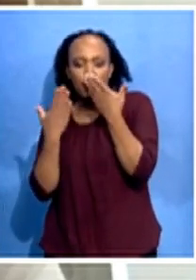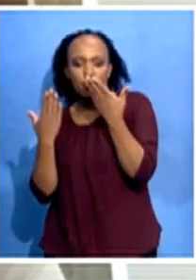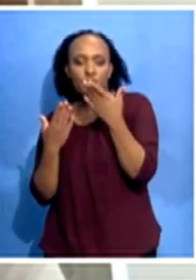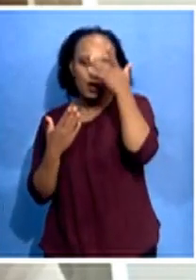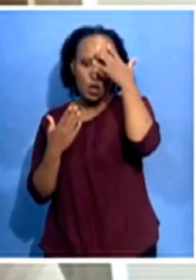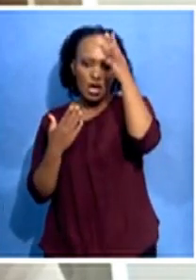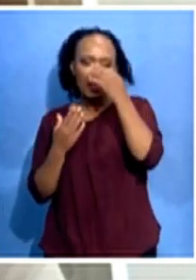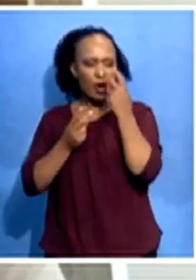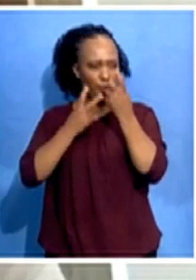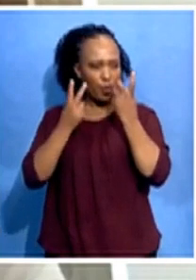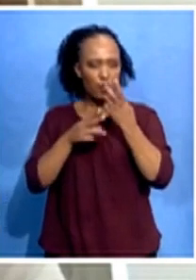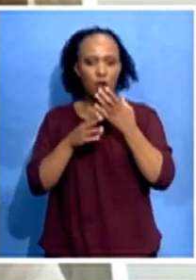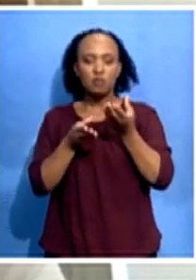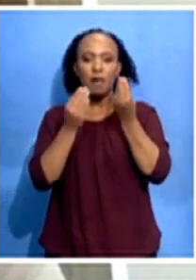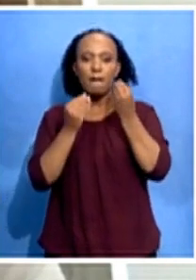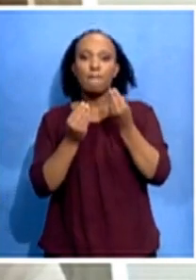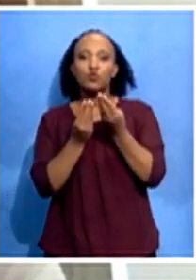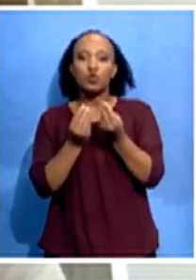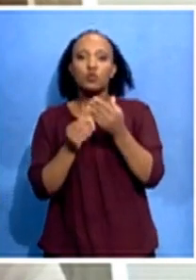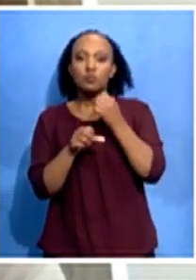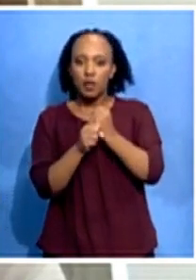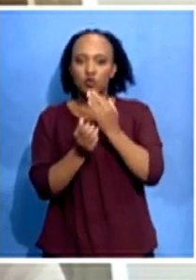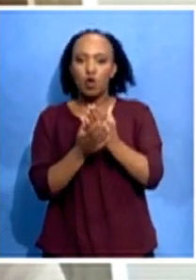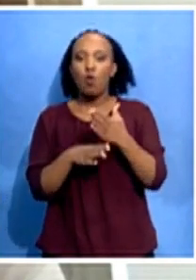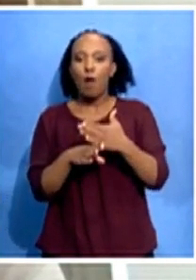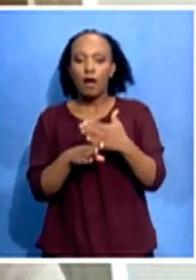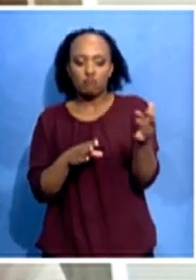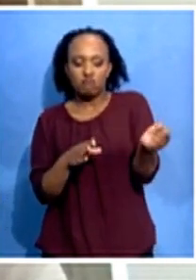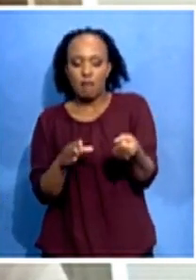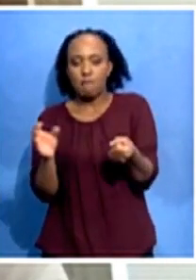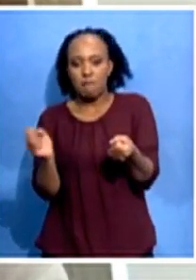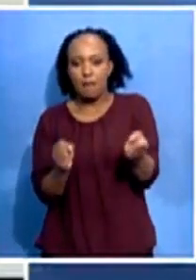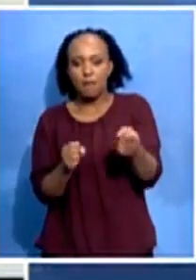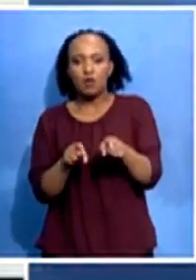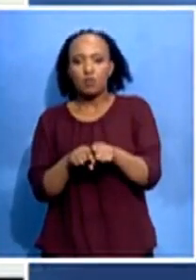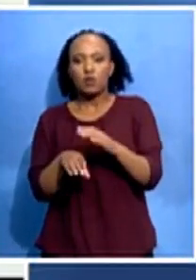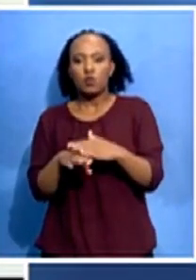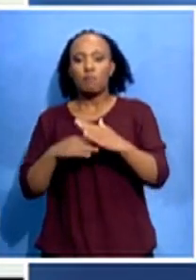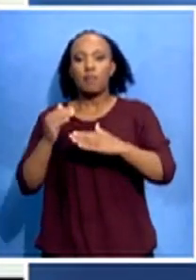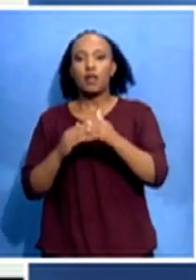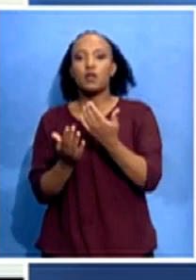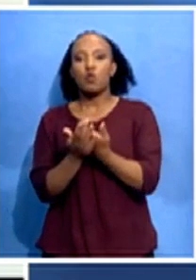population employed and building the economy? And again, it's an excellent